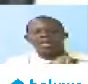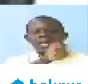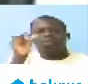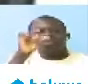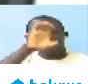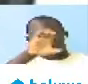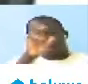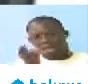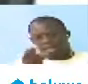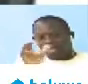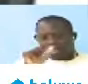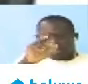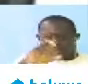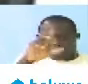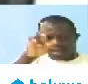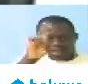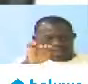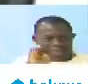Taylor came.